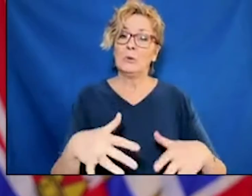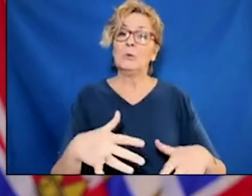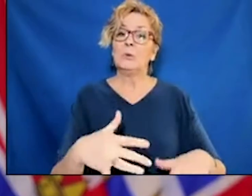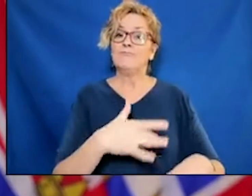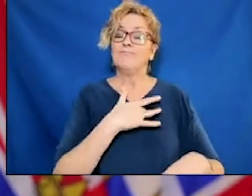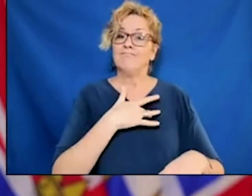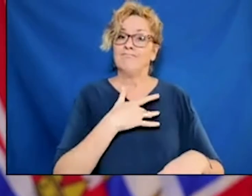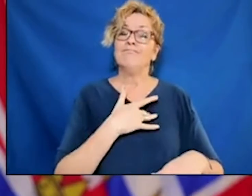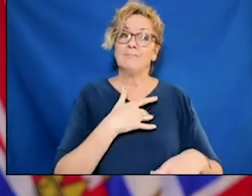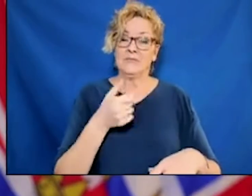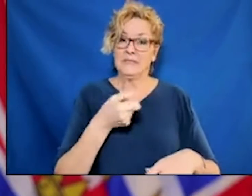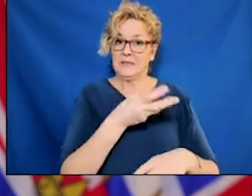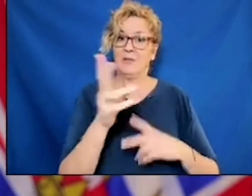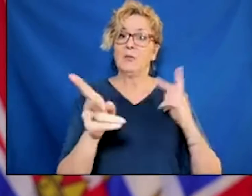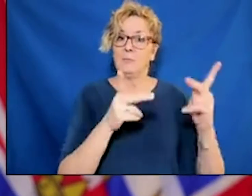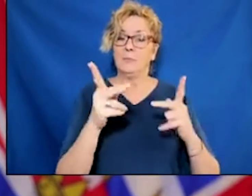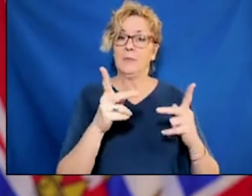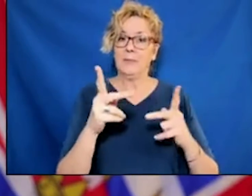in that outbreak.